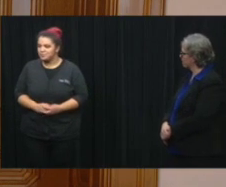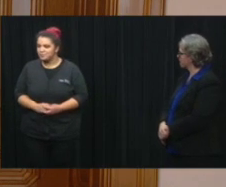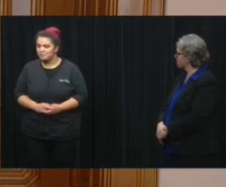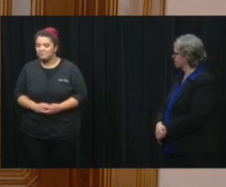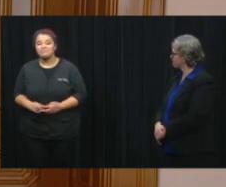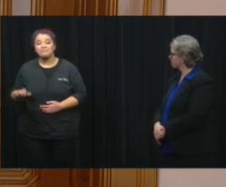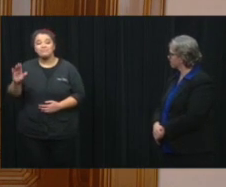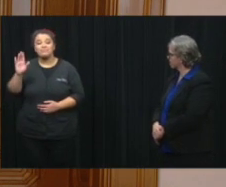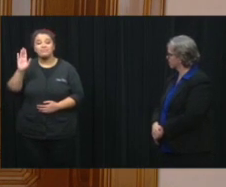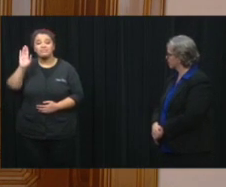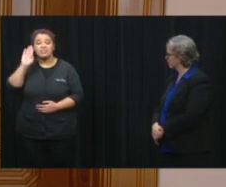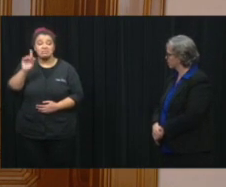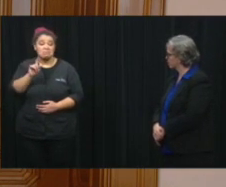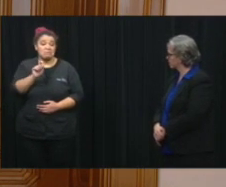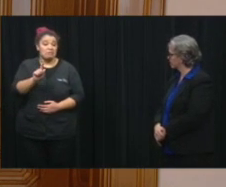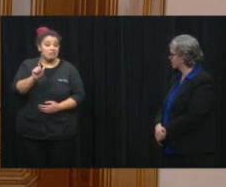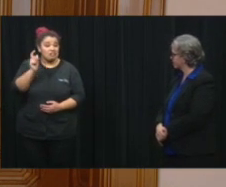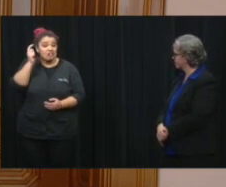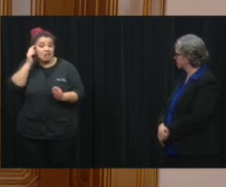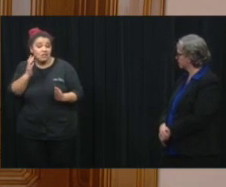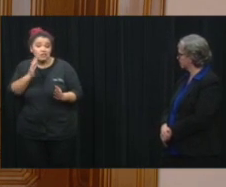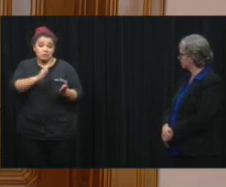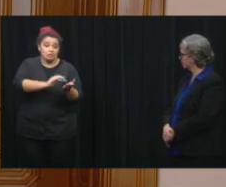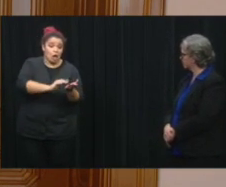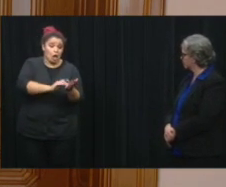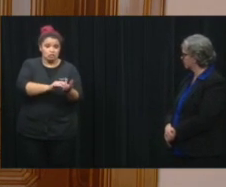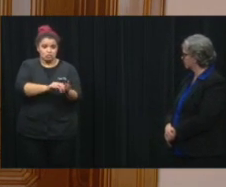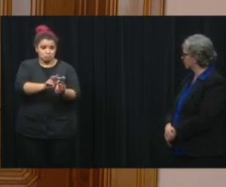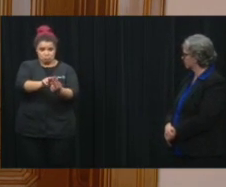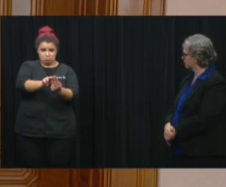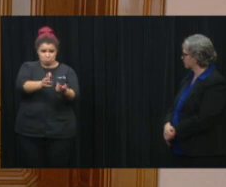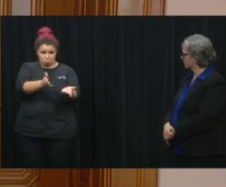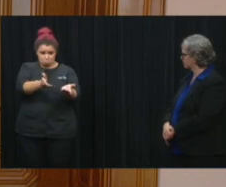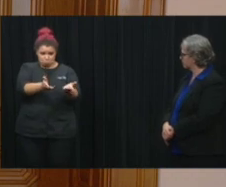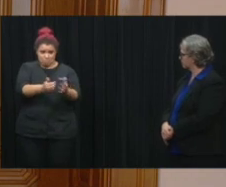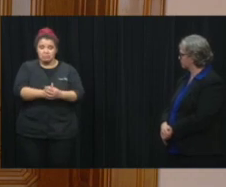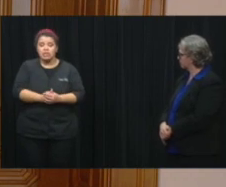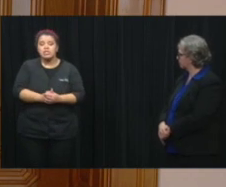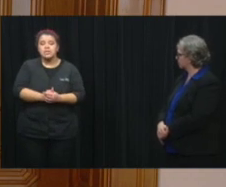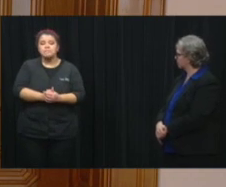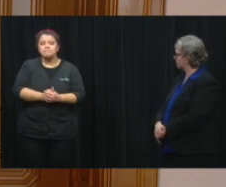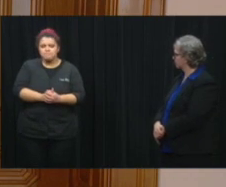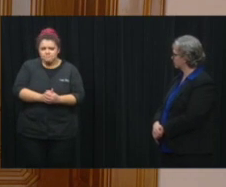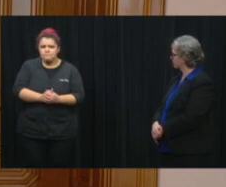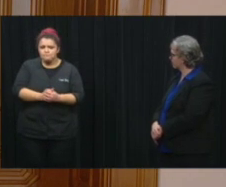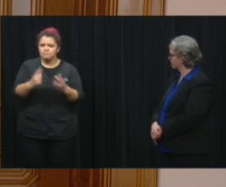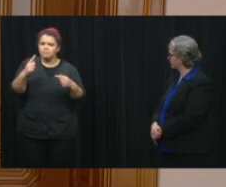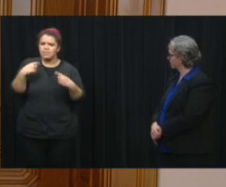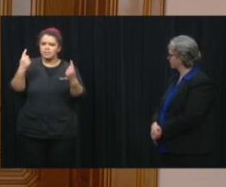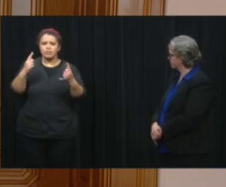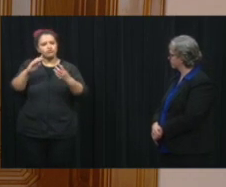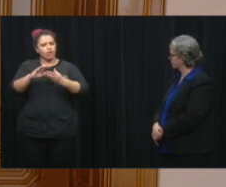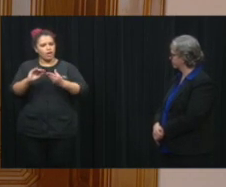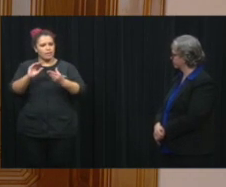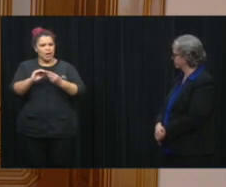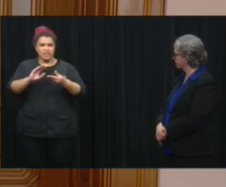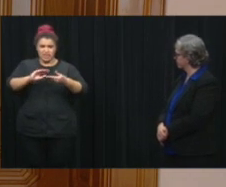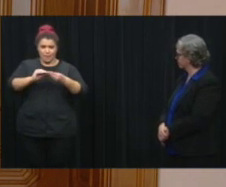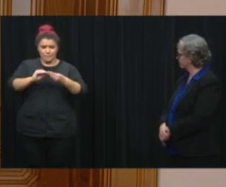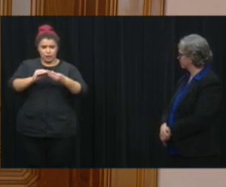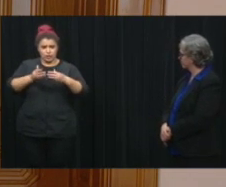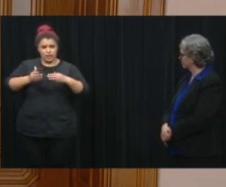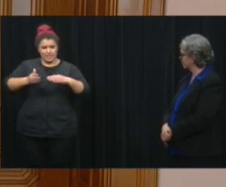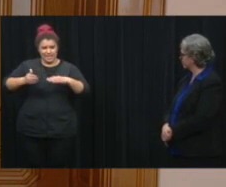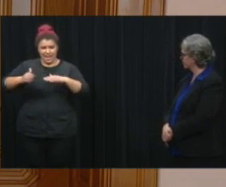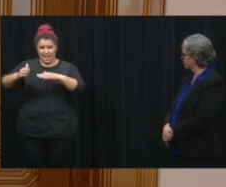This question could be for the governor or for Dr. Acton. While you're talking about the numbers going up steeply in the